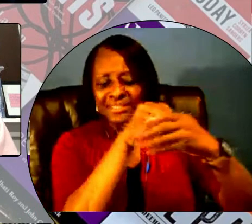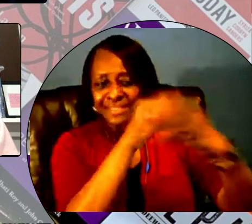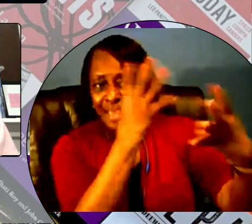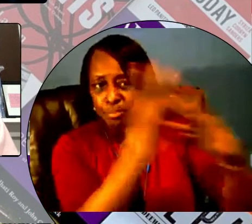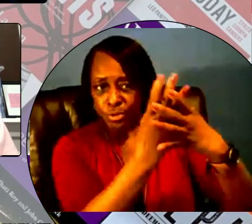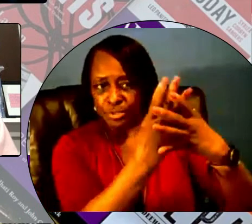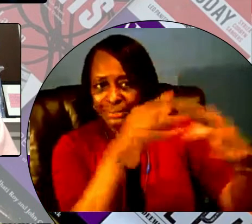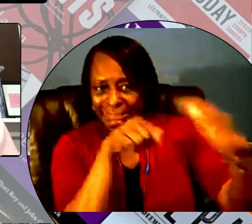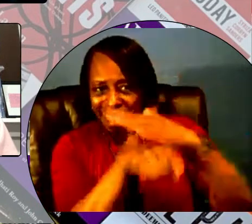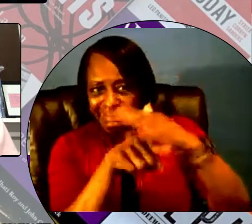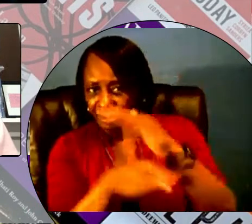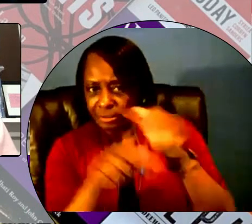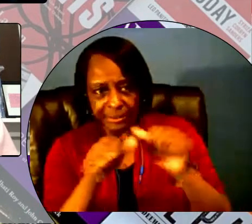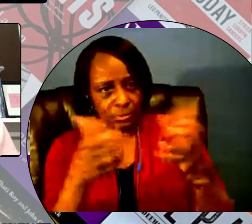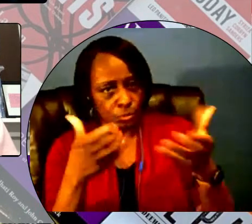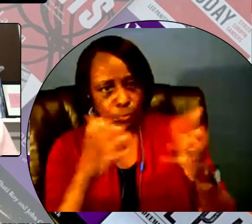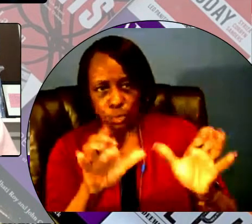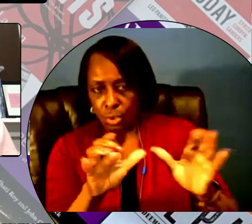they are.